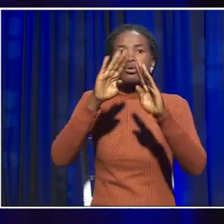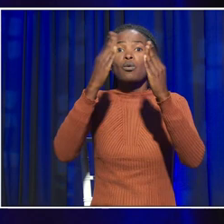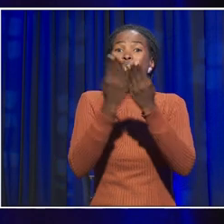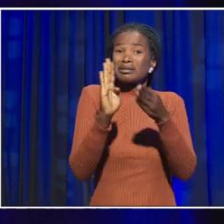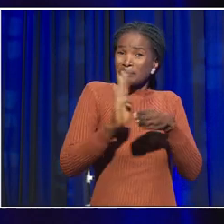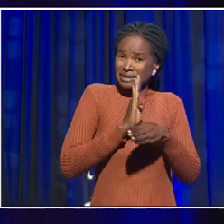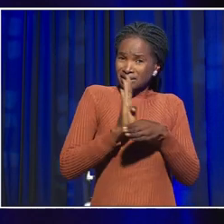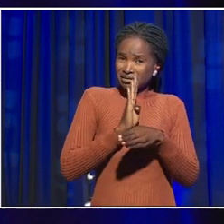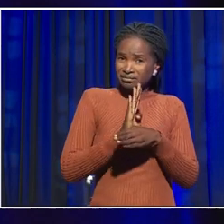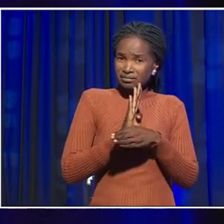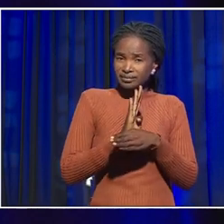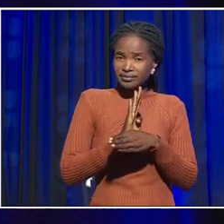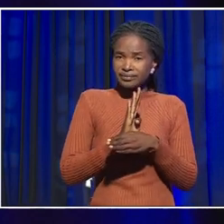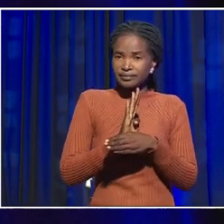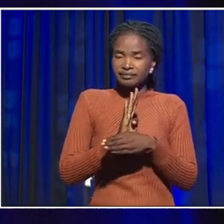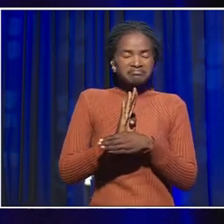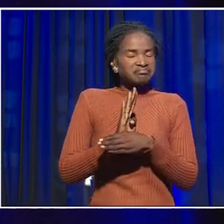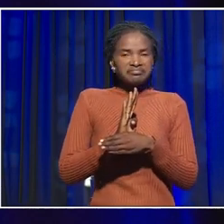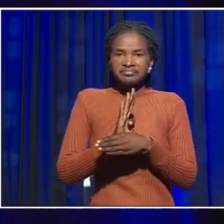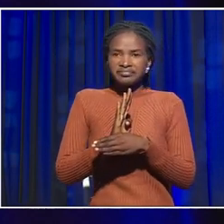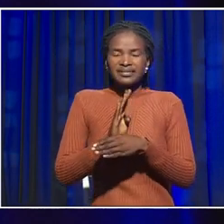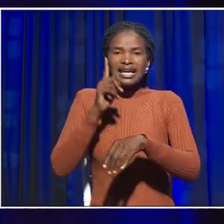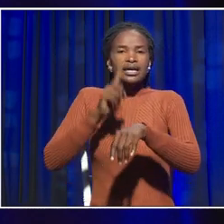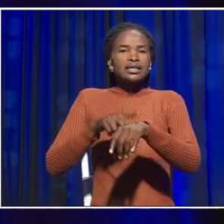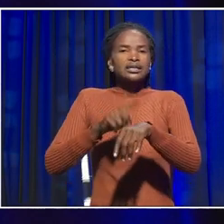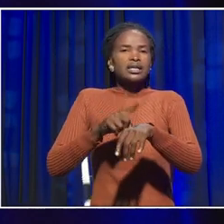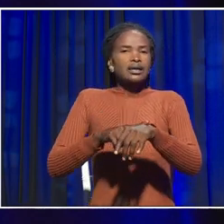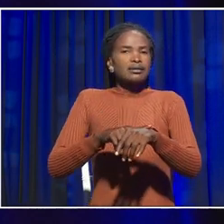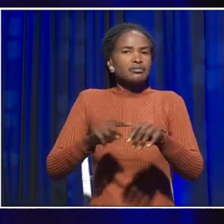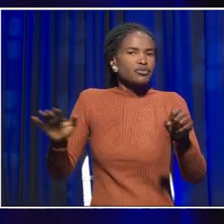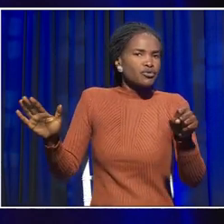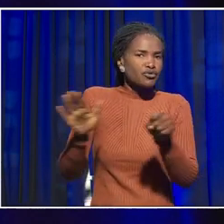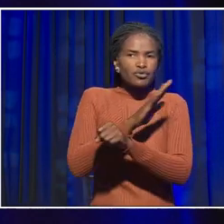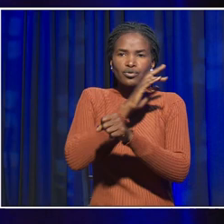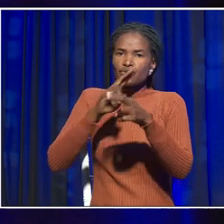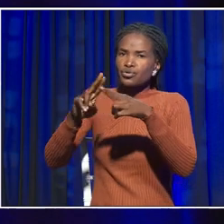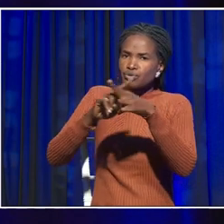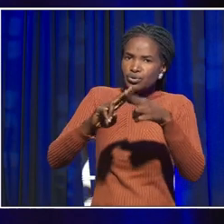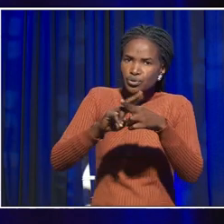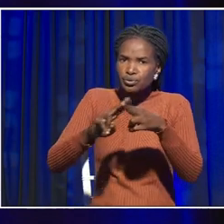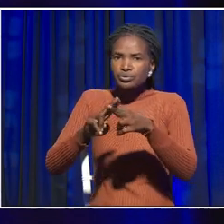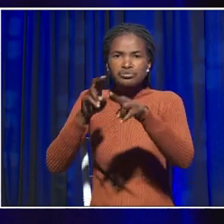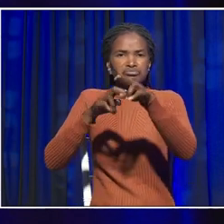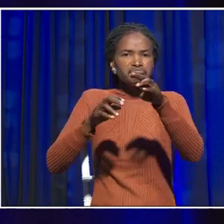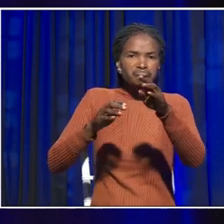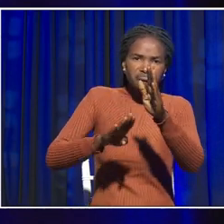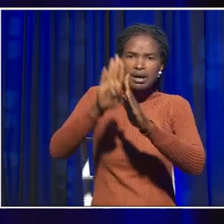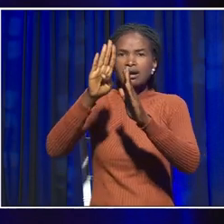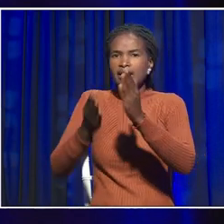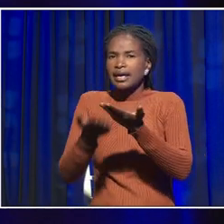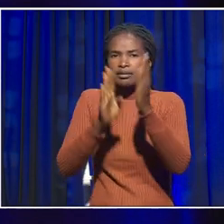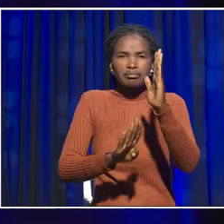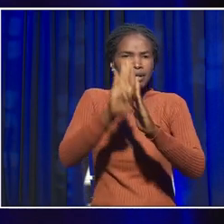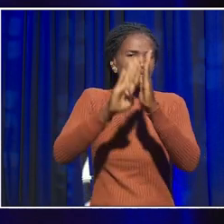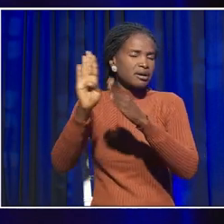today, we don't spend enough time on the potential of business. If you look